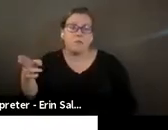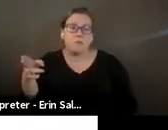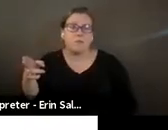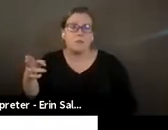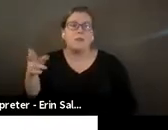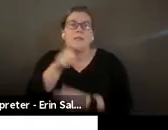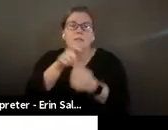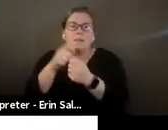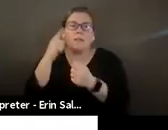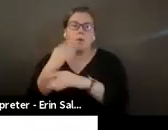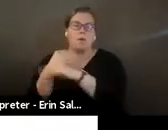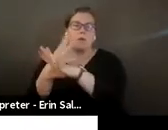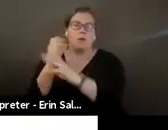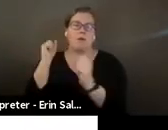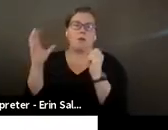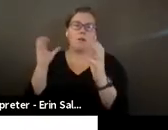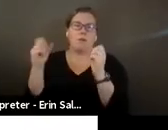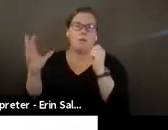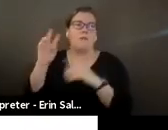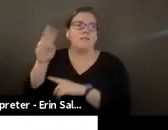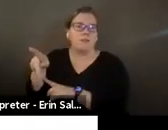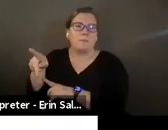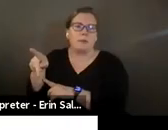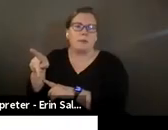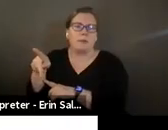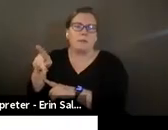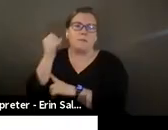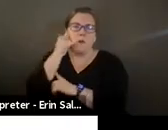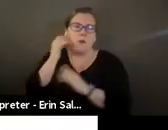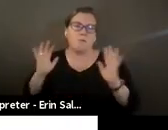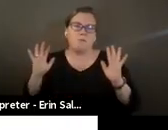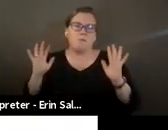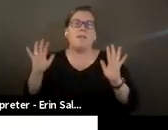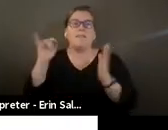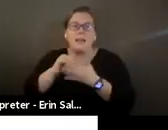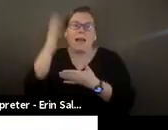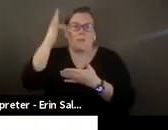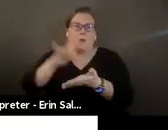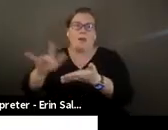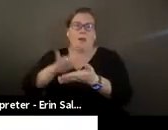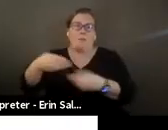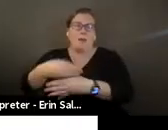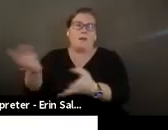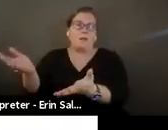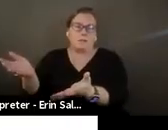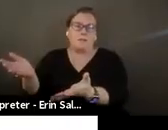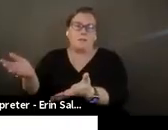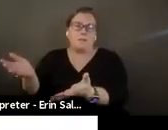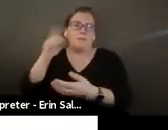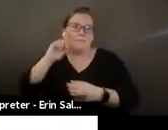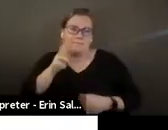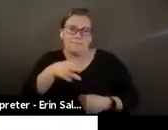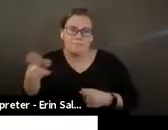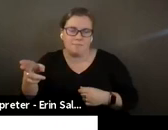for video relay phone service. That is the reason we distribute the iPad for deaf and hard of